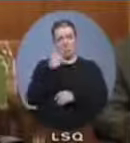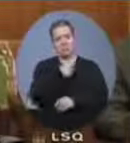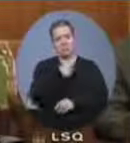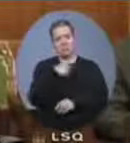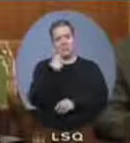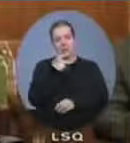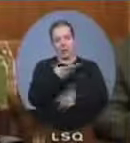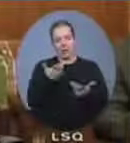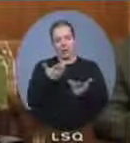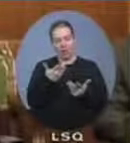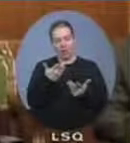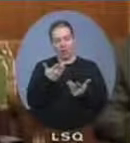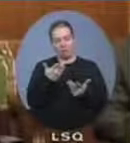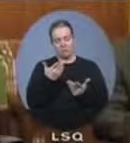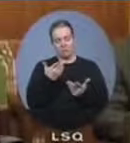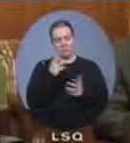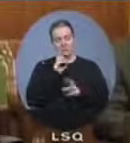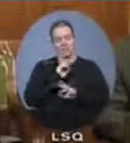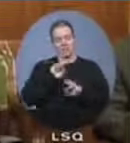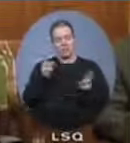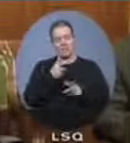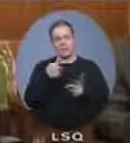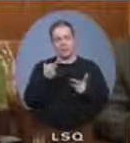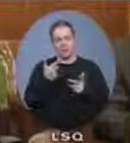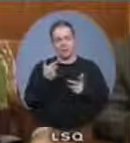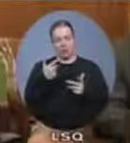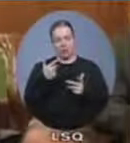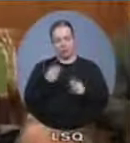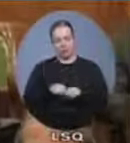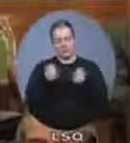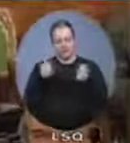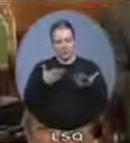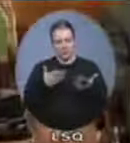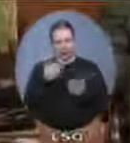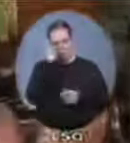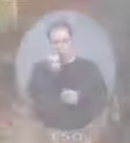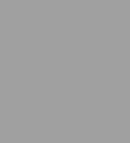recovered. So why should we believe his forecast now? The Honourable